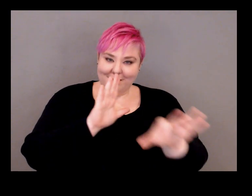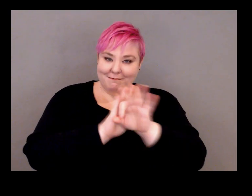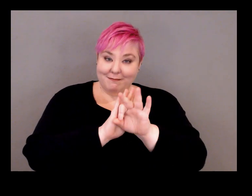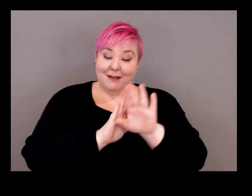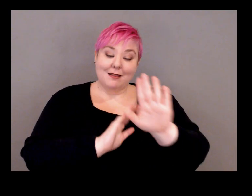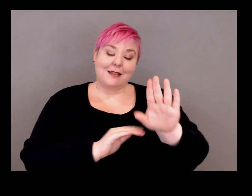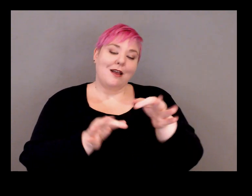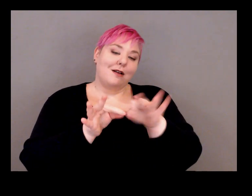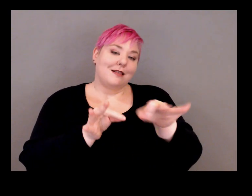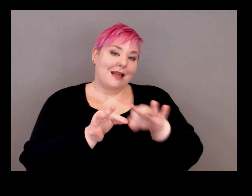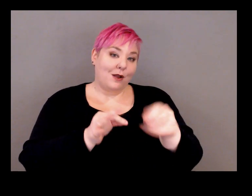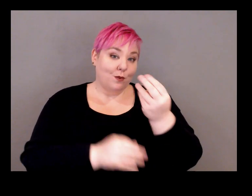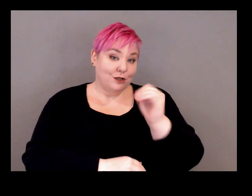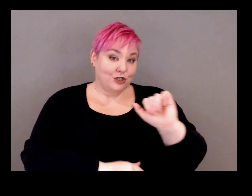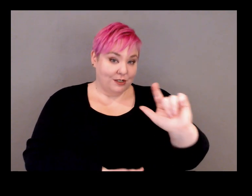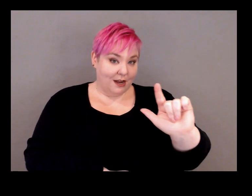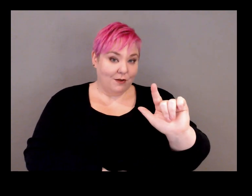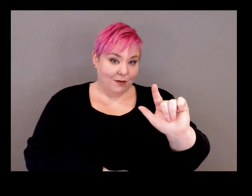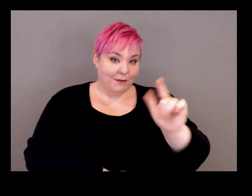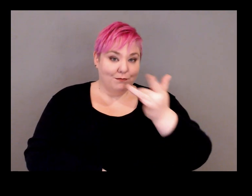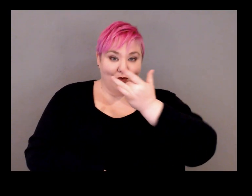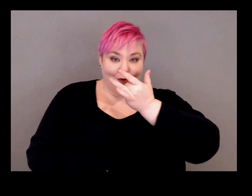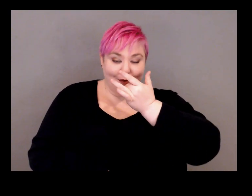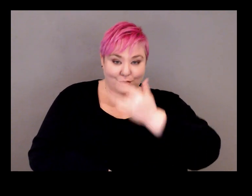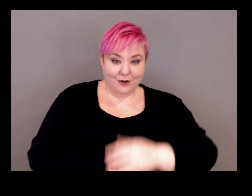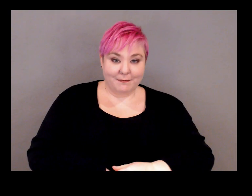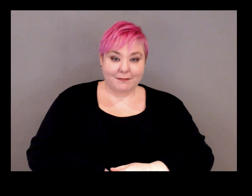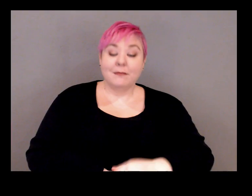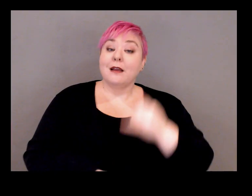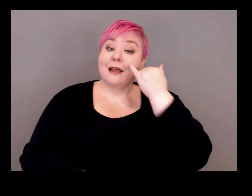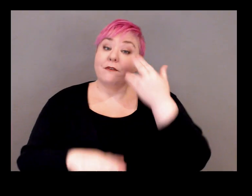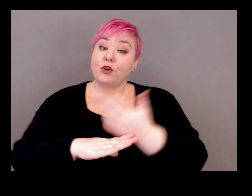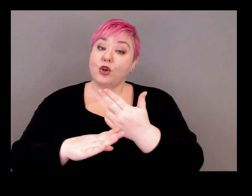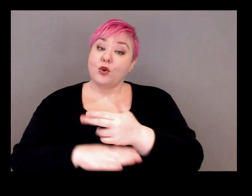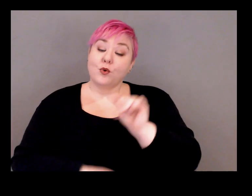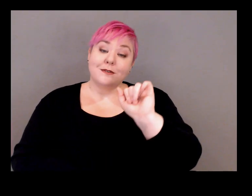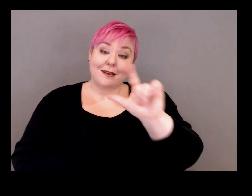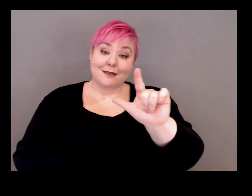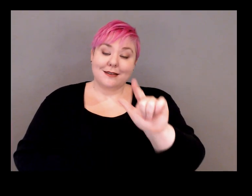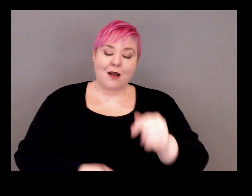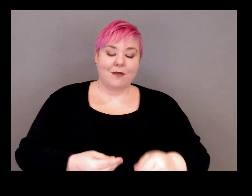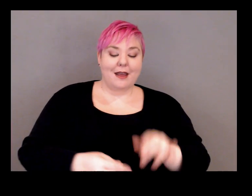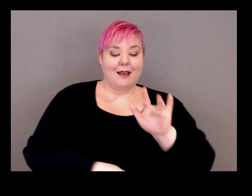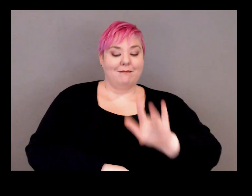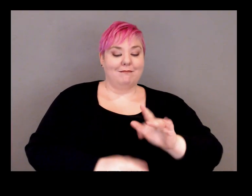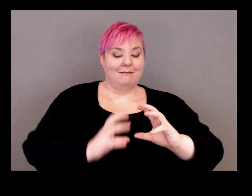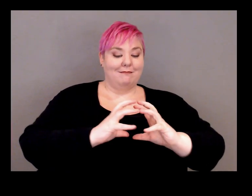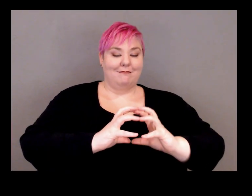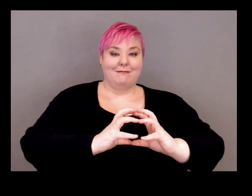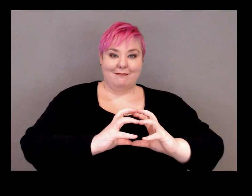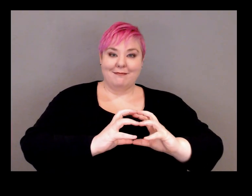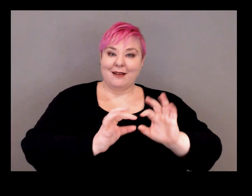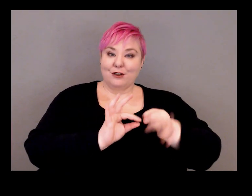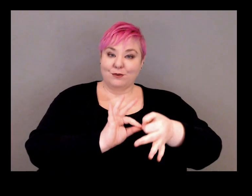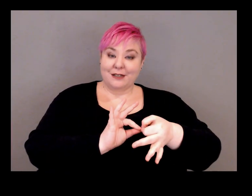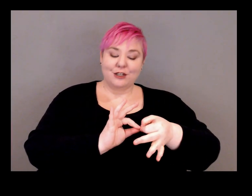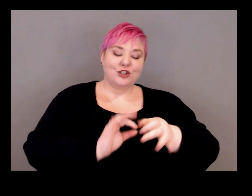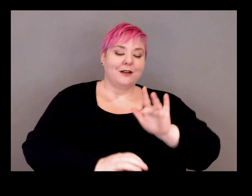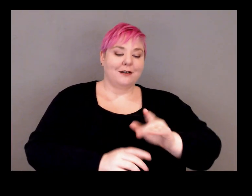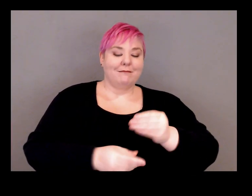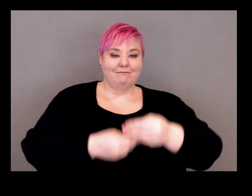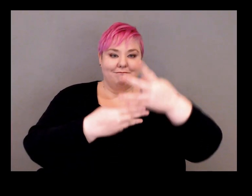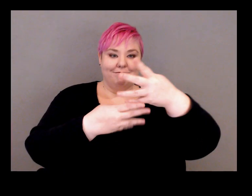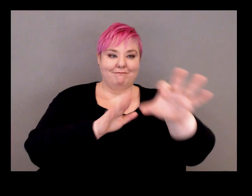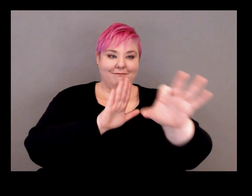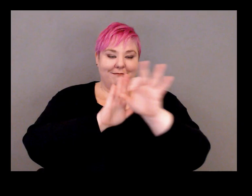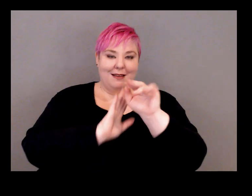can select their desired language channel from the list provided. For those using sign language, click the interpretation icon again